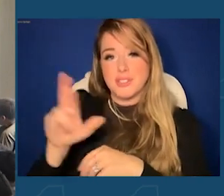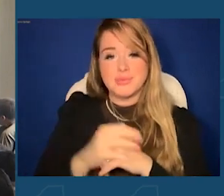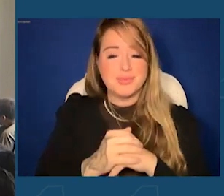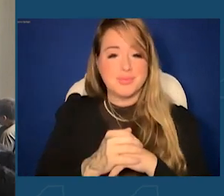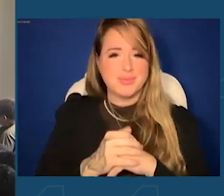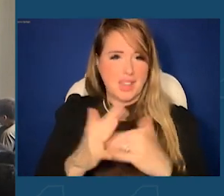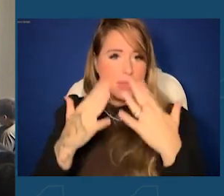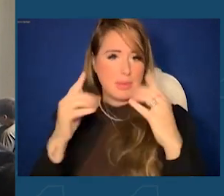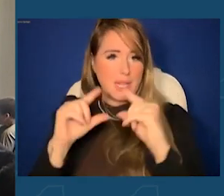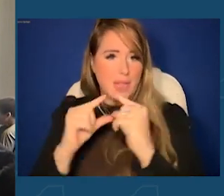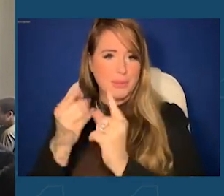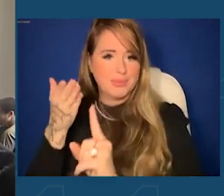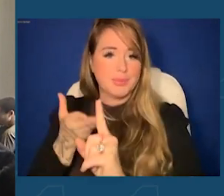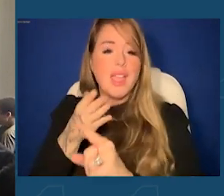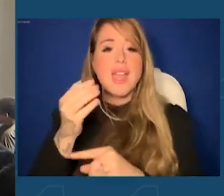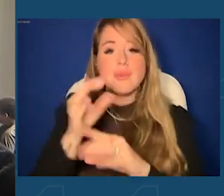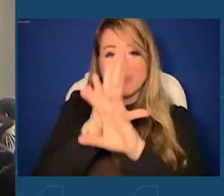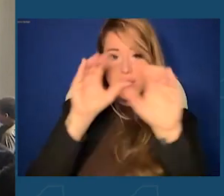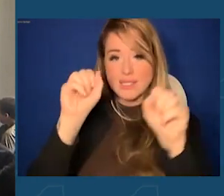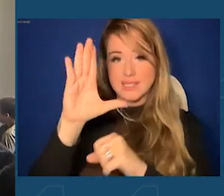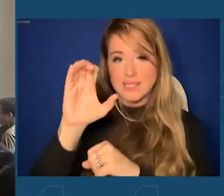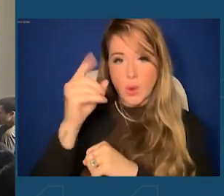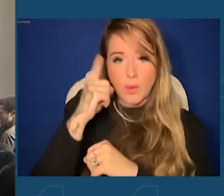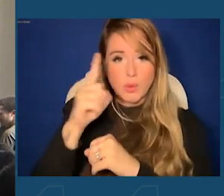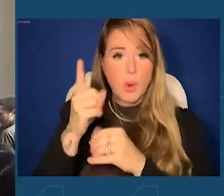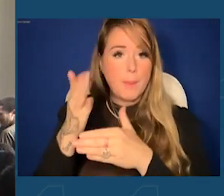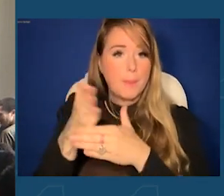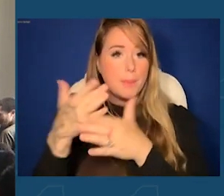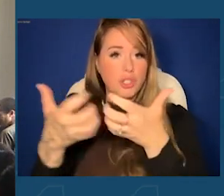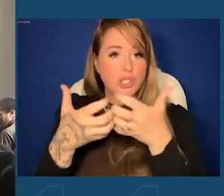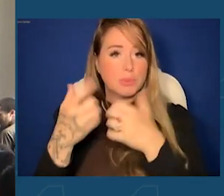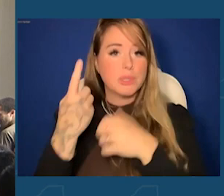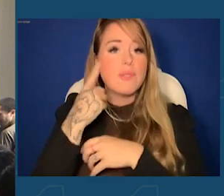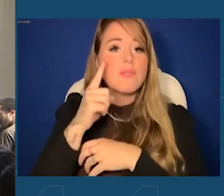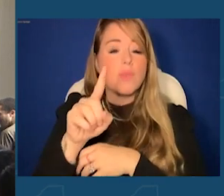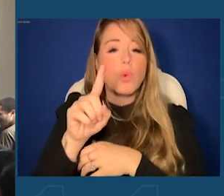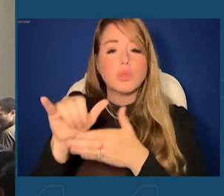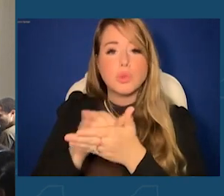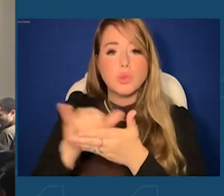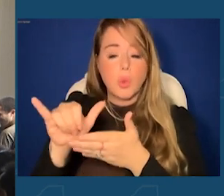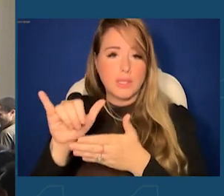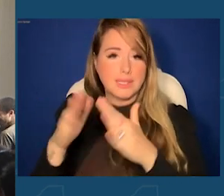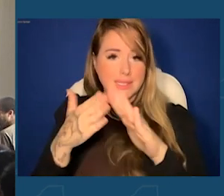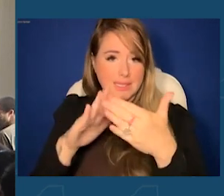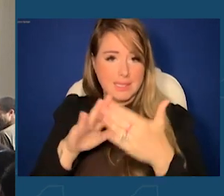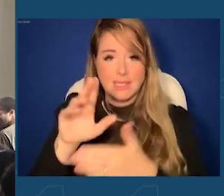the President and CEO of the Partnerships for New York City, Kathy Wild.